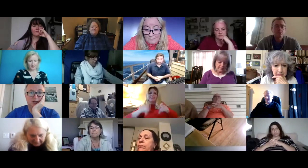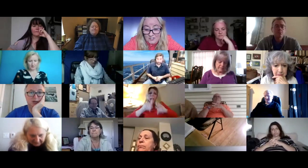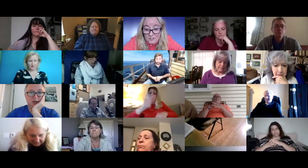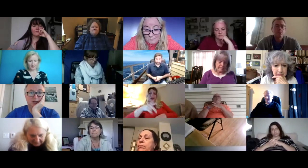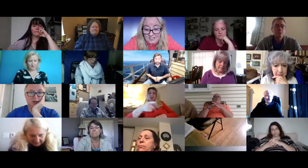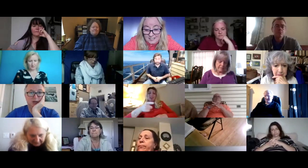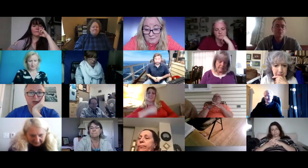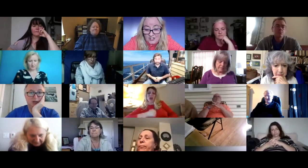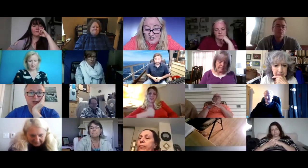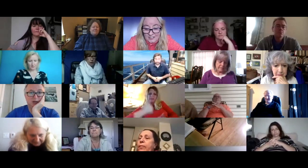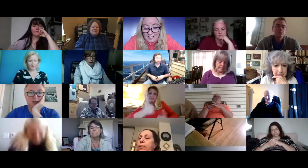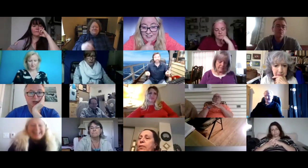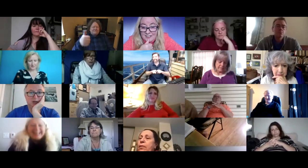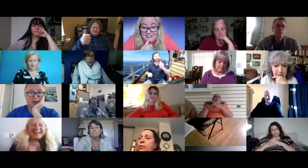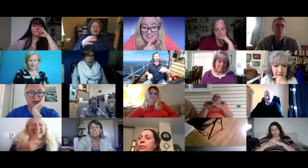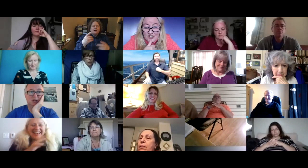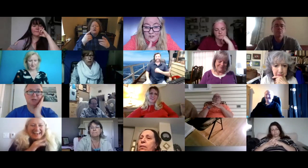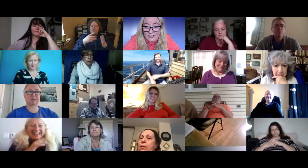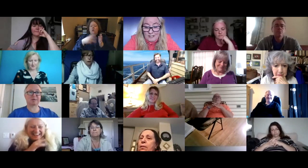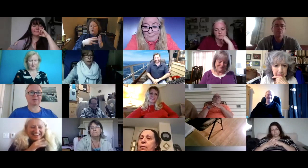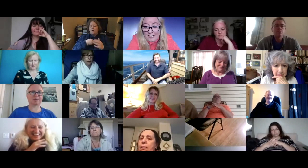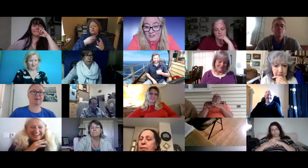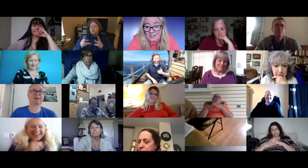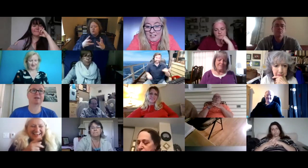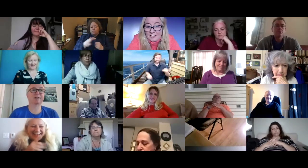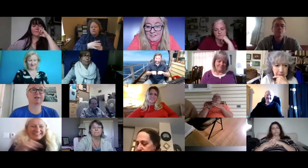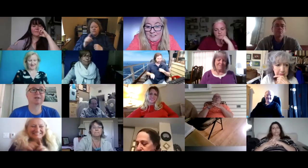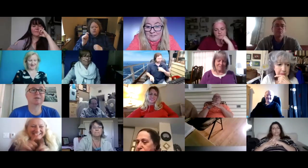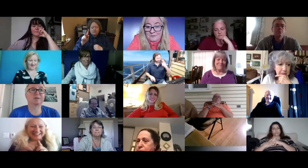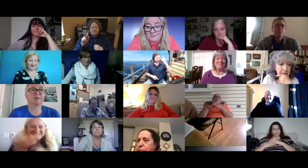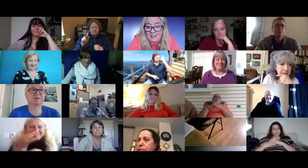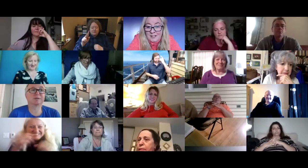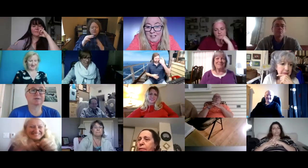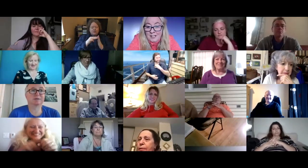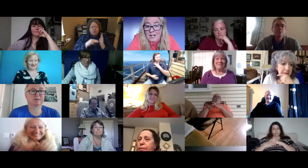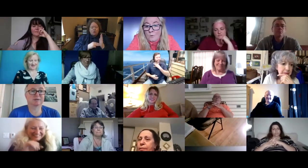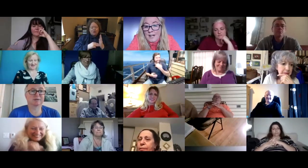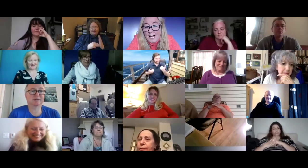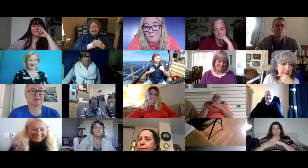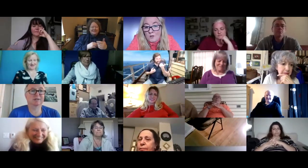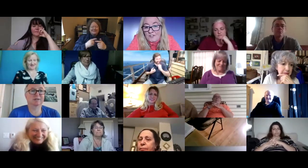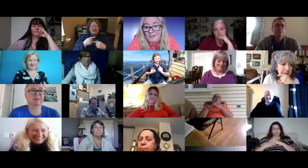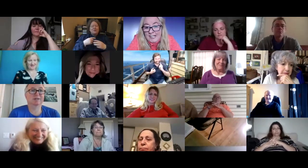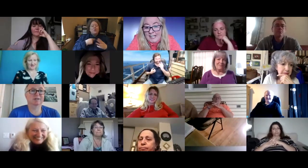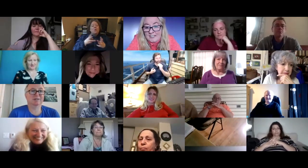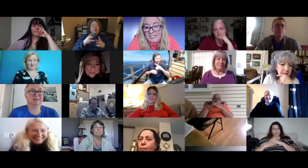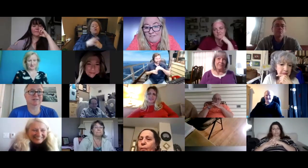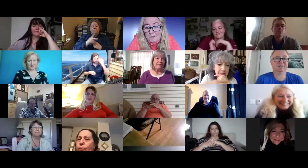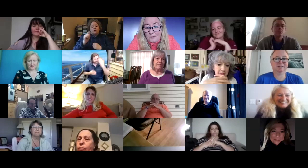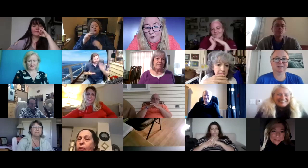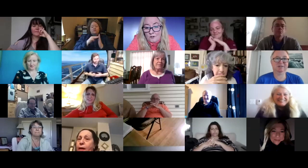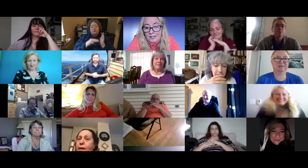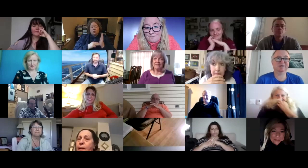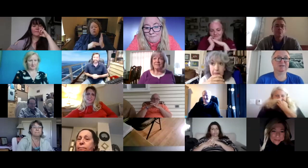Well, that was going to be the same question. Is there any Jewish deaf population in Ireland? Now, when I worked for a